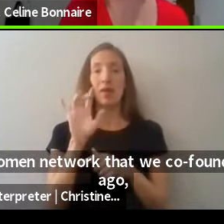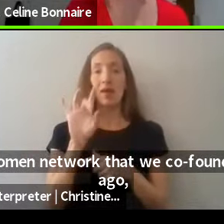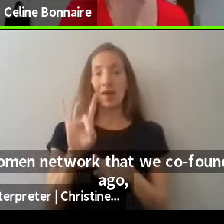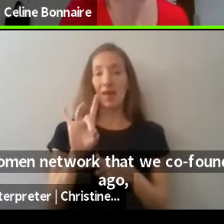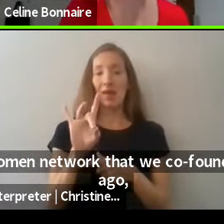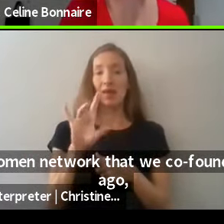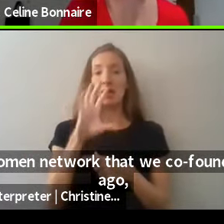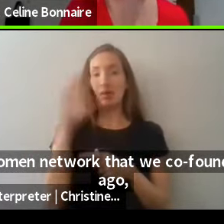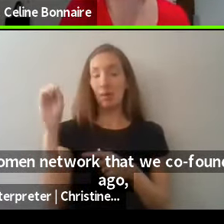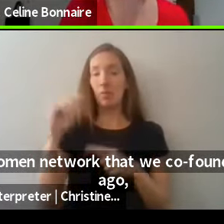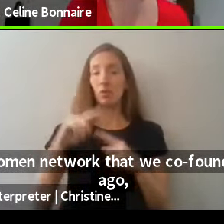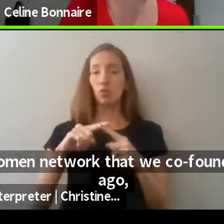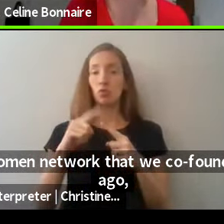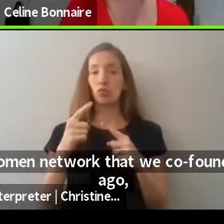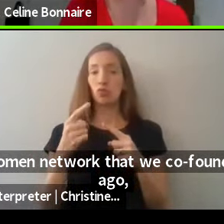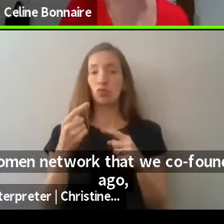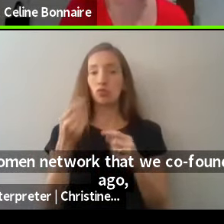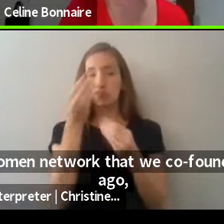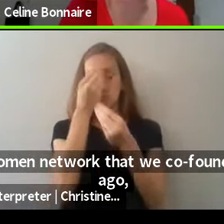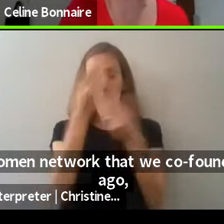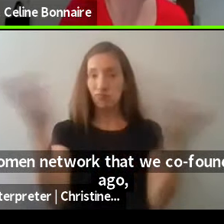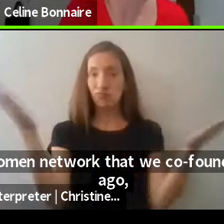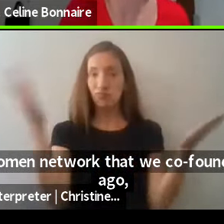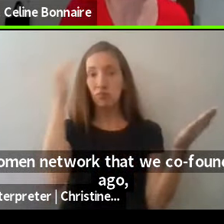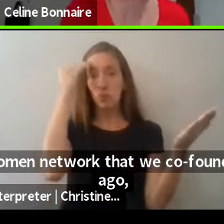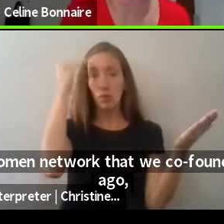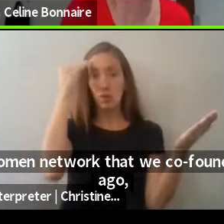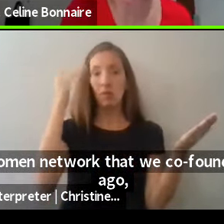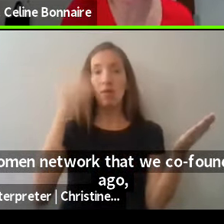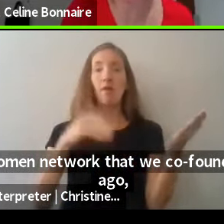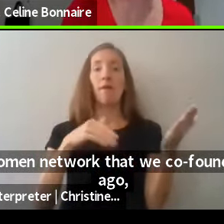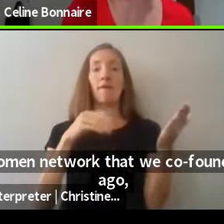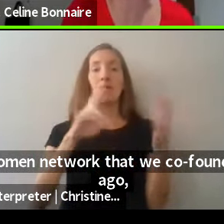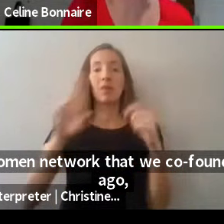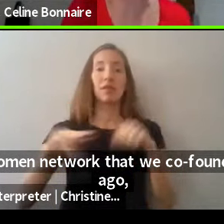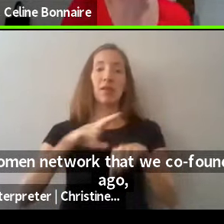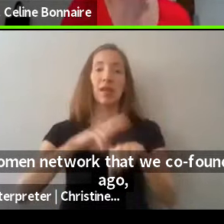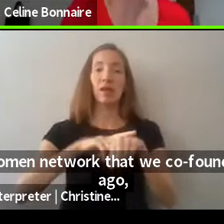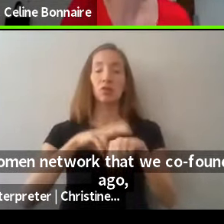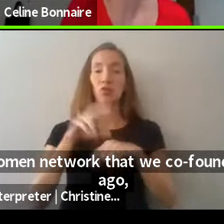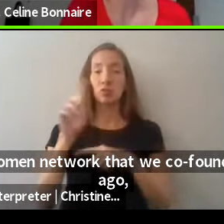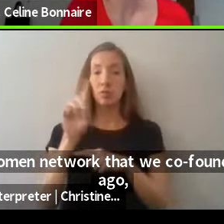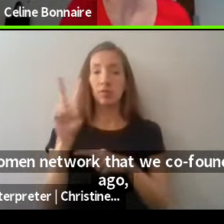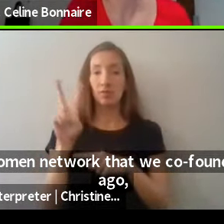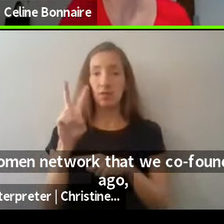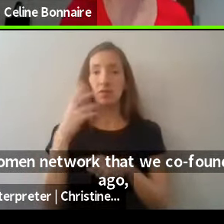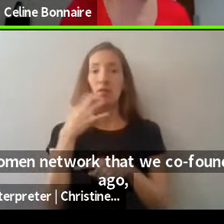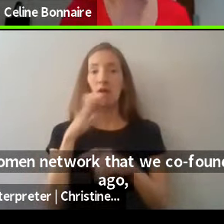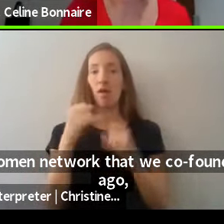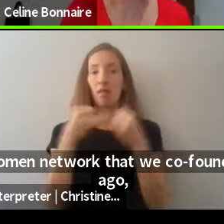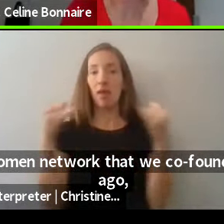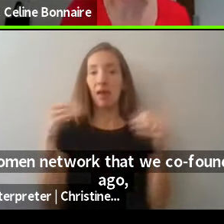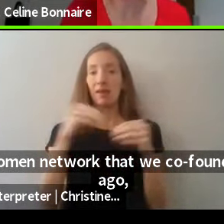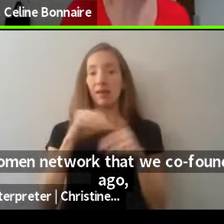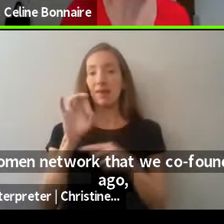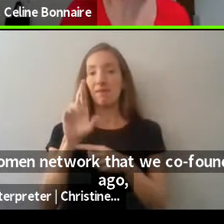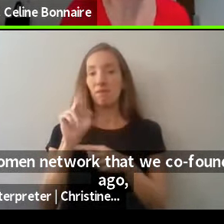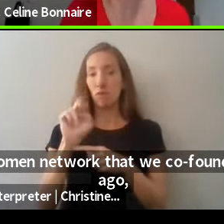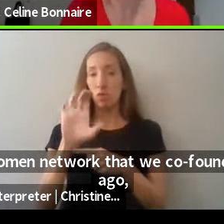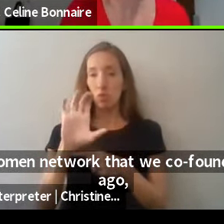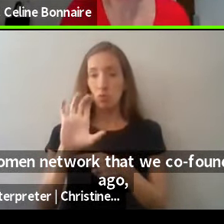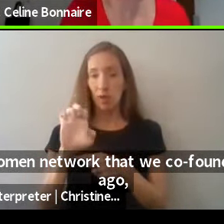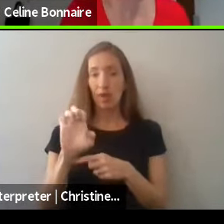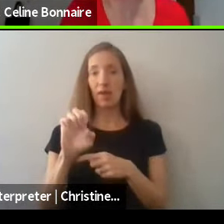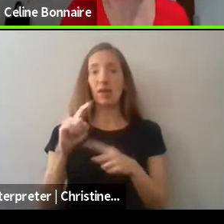for the National Domestic Violence Hotline in France, run by Solidarité Femmes. So to raise the awareness,